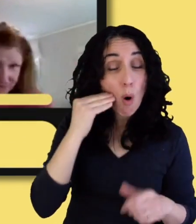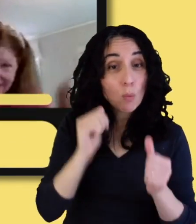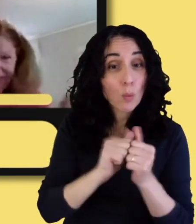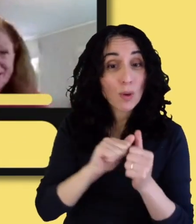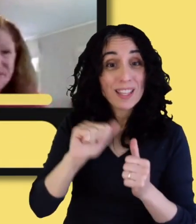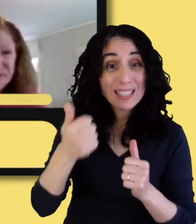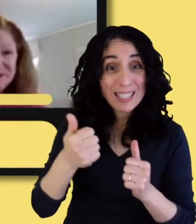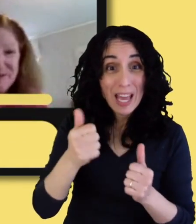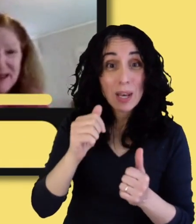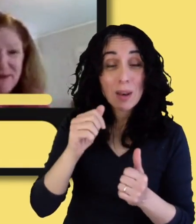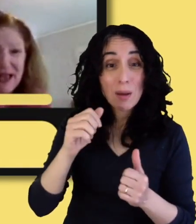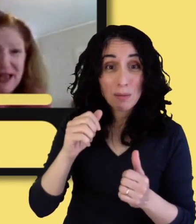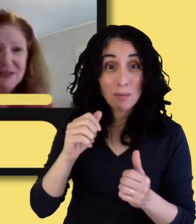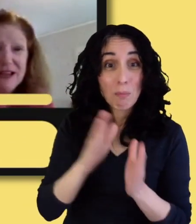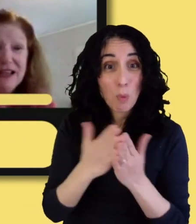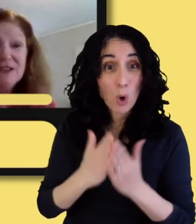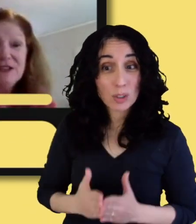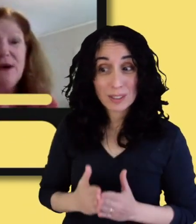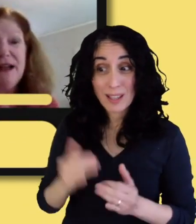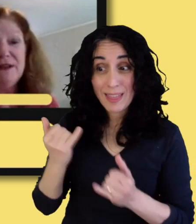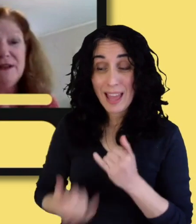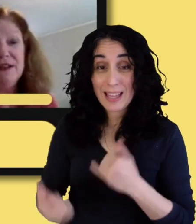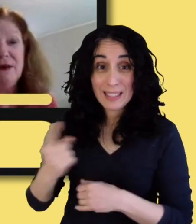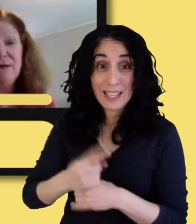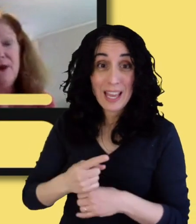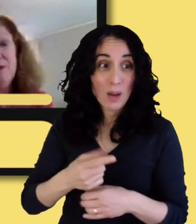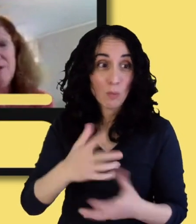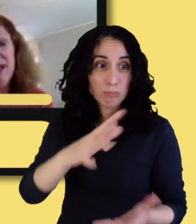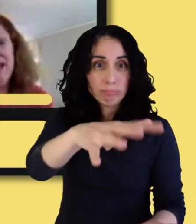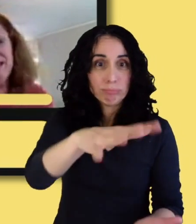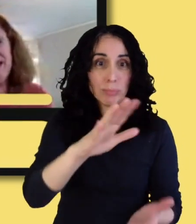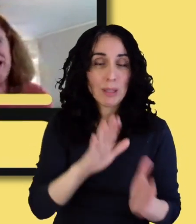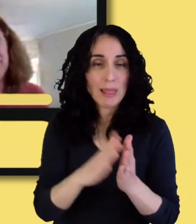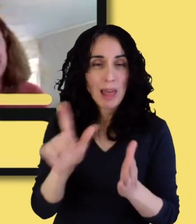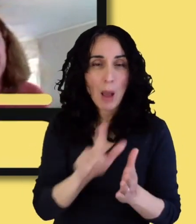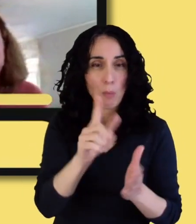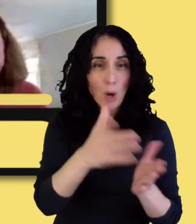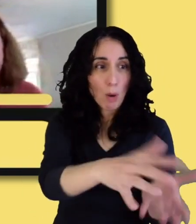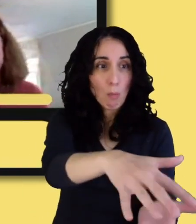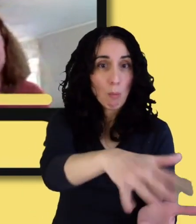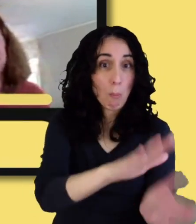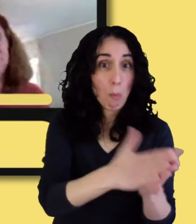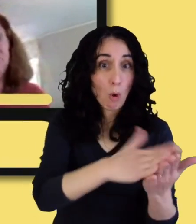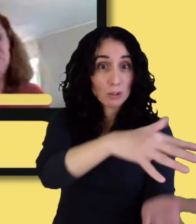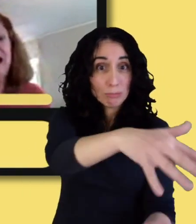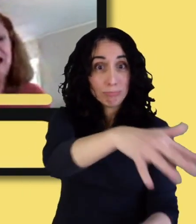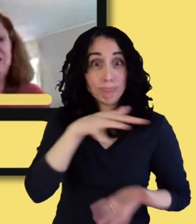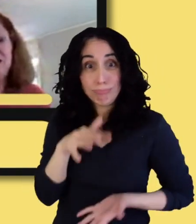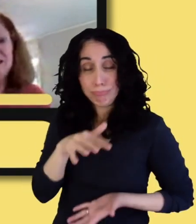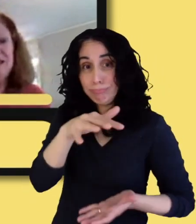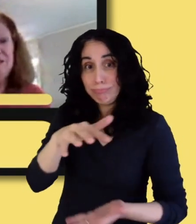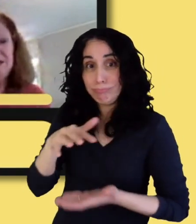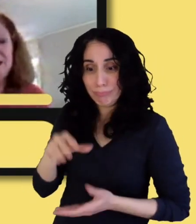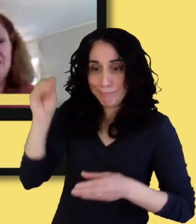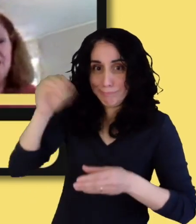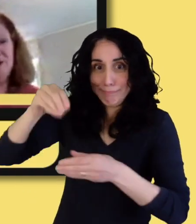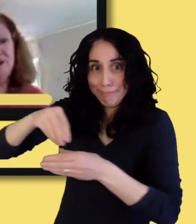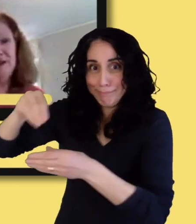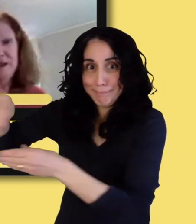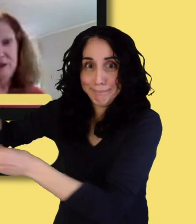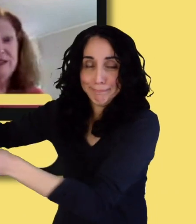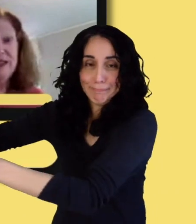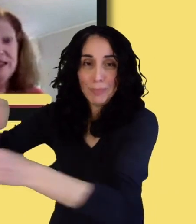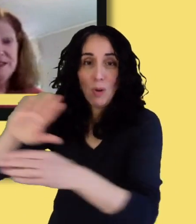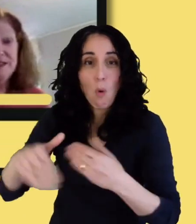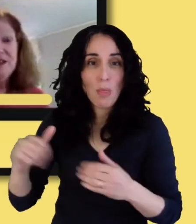were pushing books into backpacks. So I would hope that, and I think families would like that too, if we had just even some